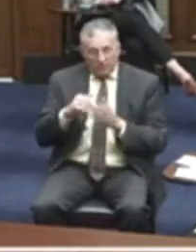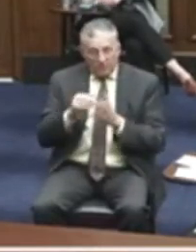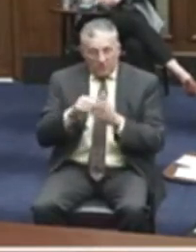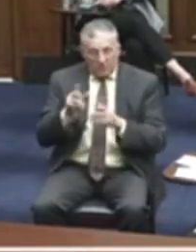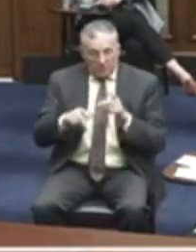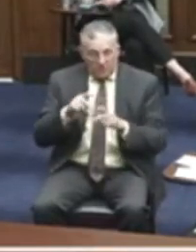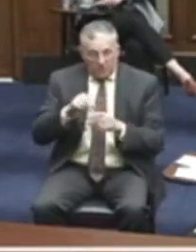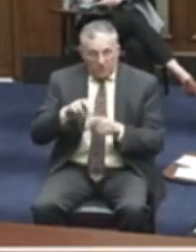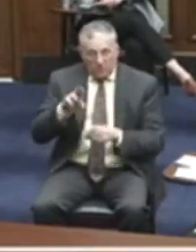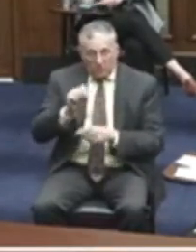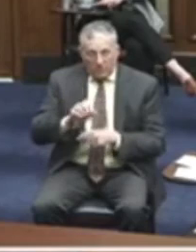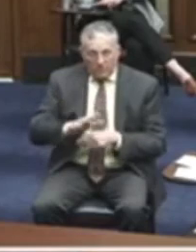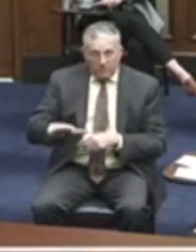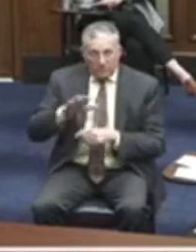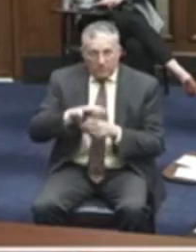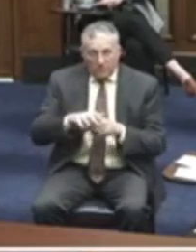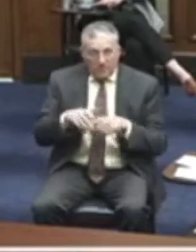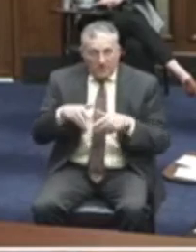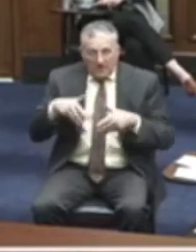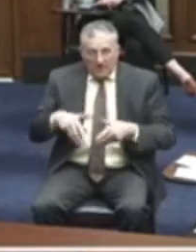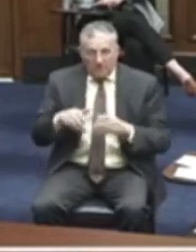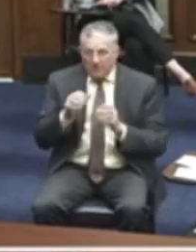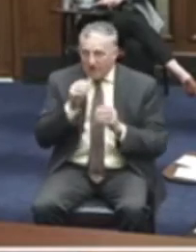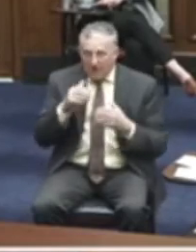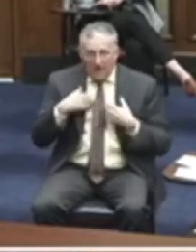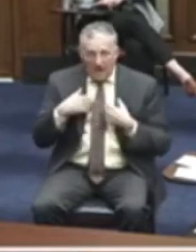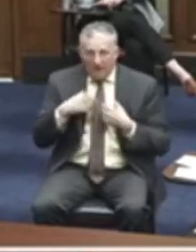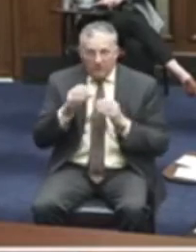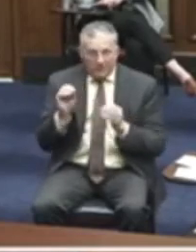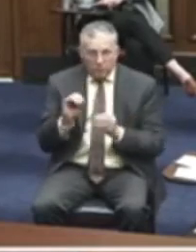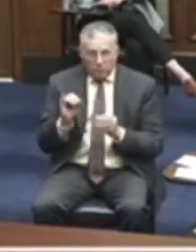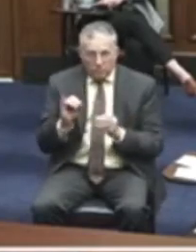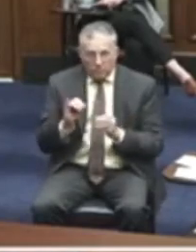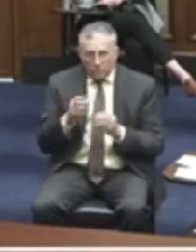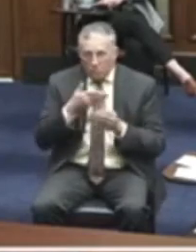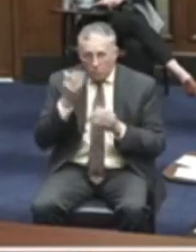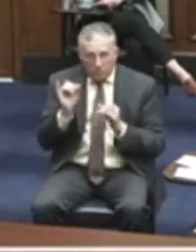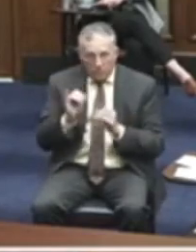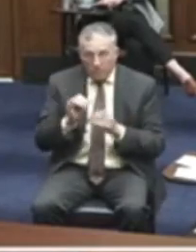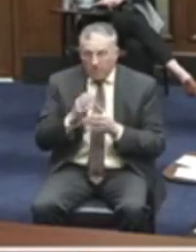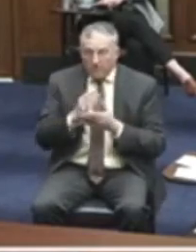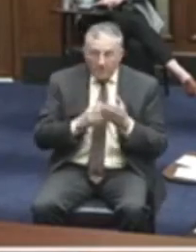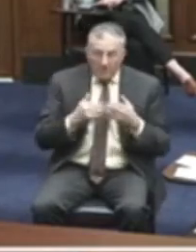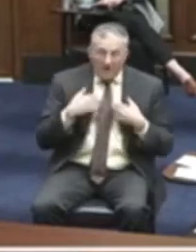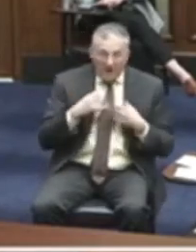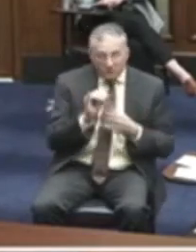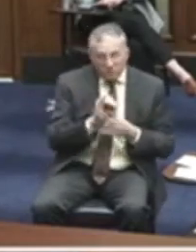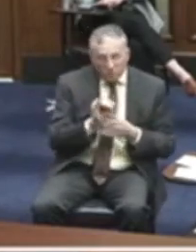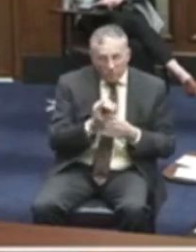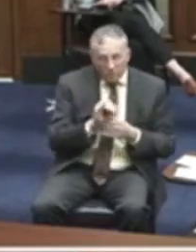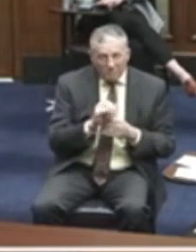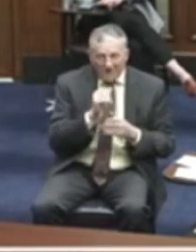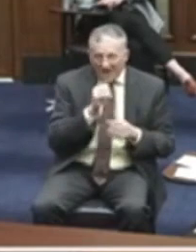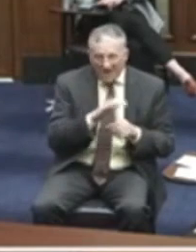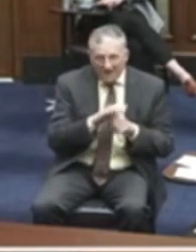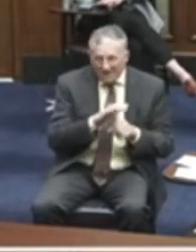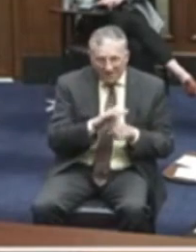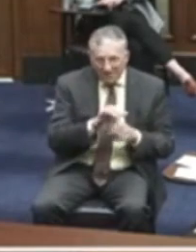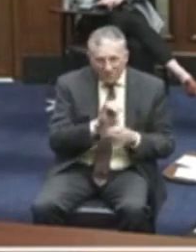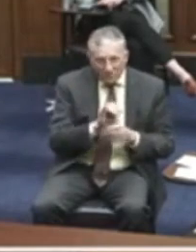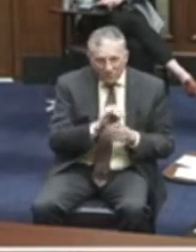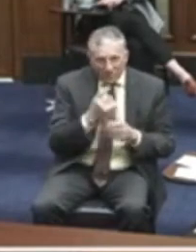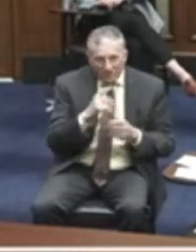United States remain uninsured. And even for some who do have insurance, it's not enough